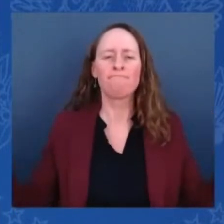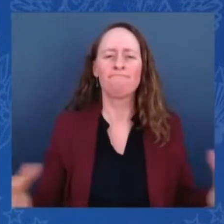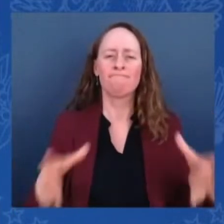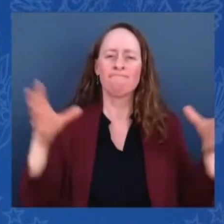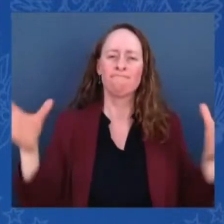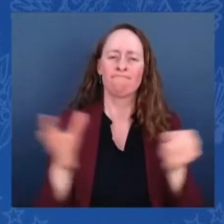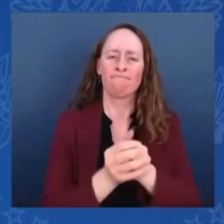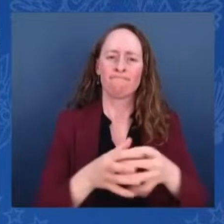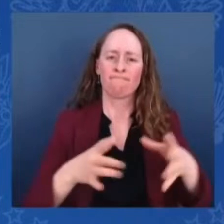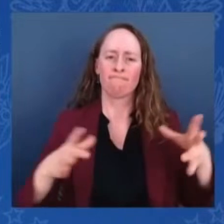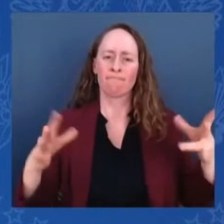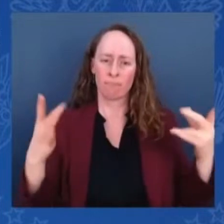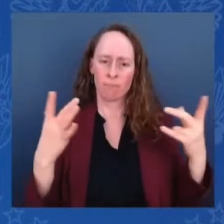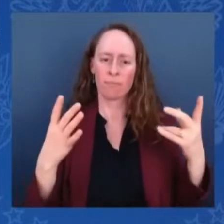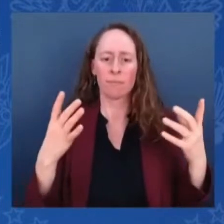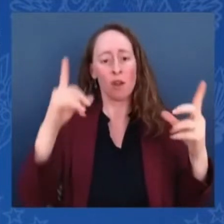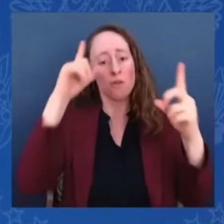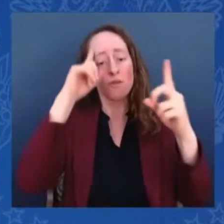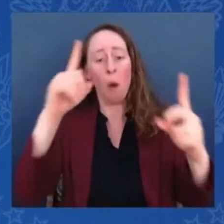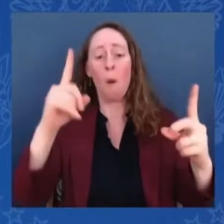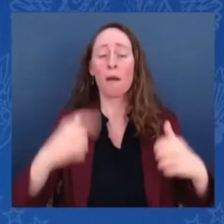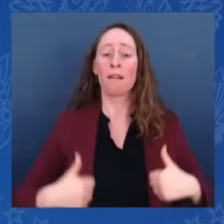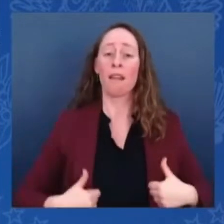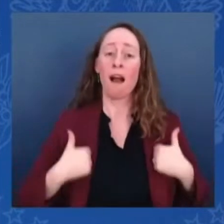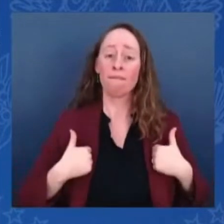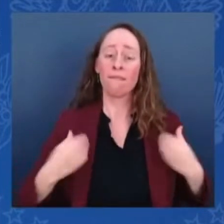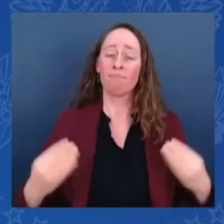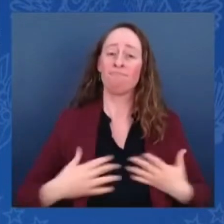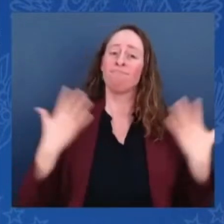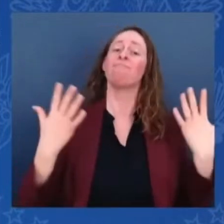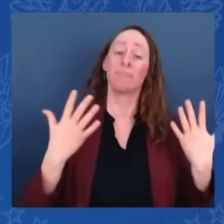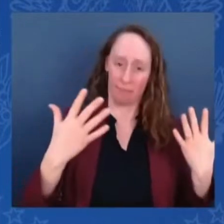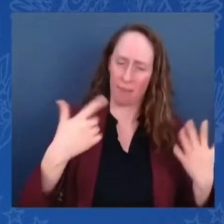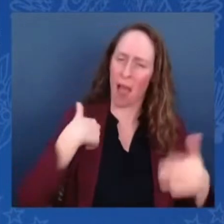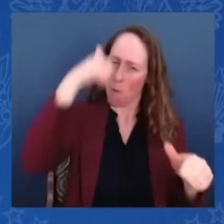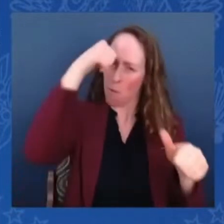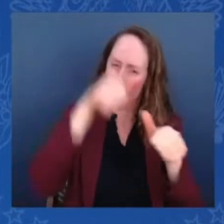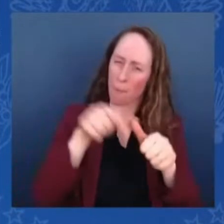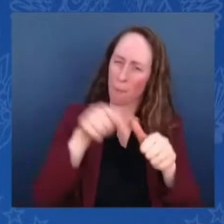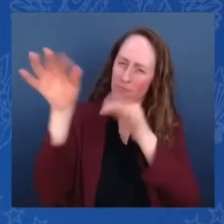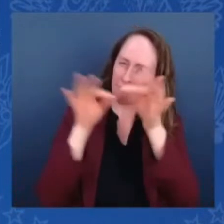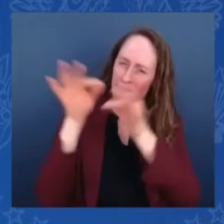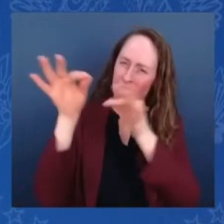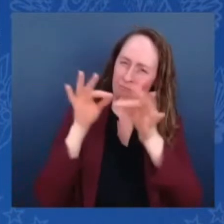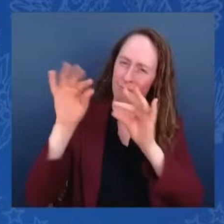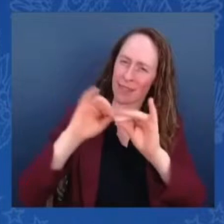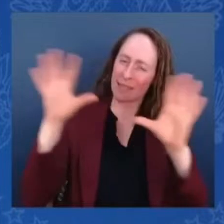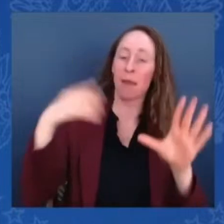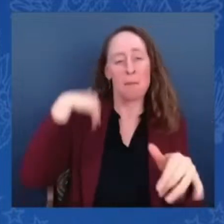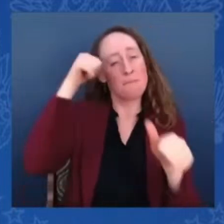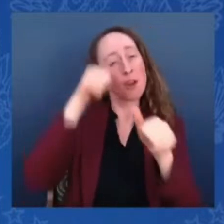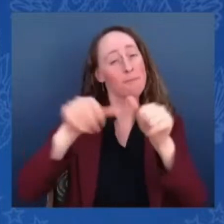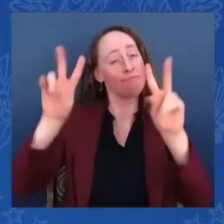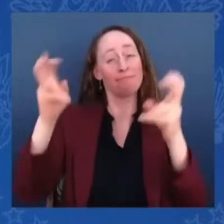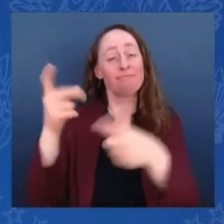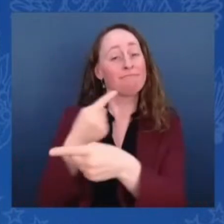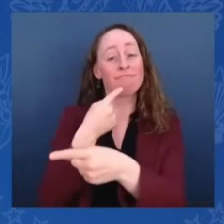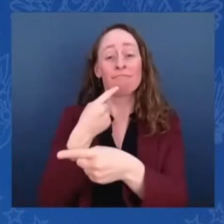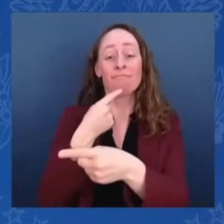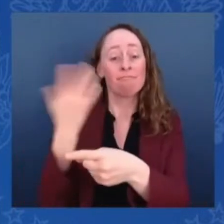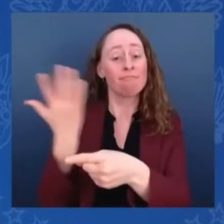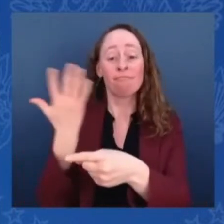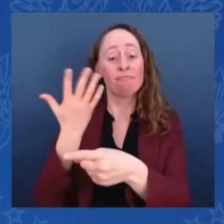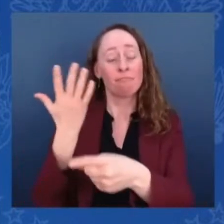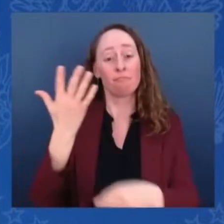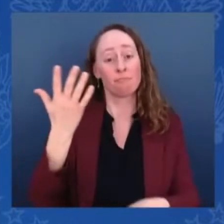partnerships. And I remember what you told me then. You said, we don't know when this is going to